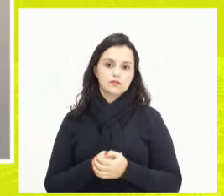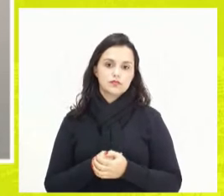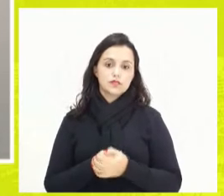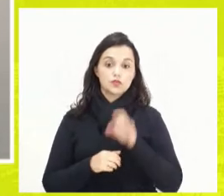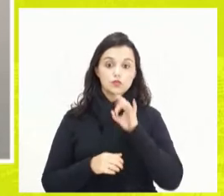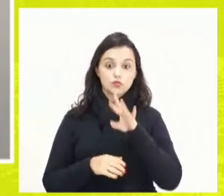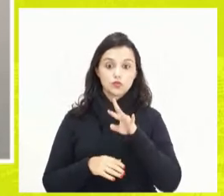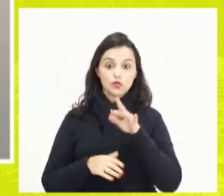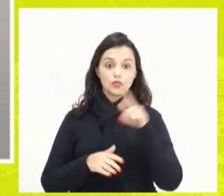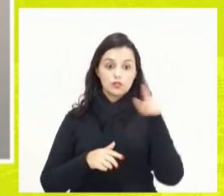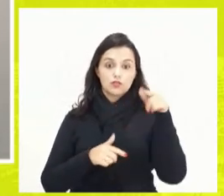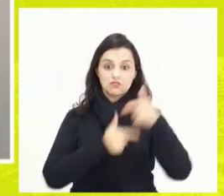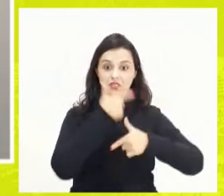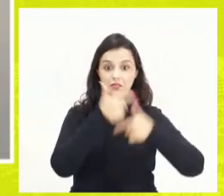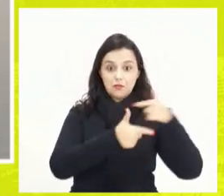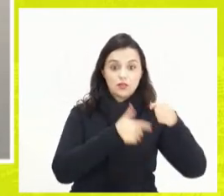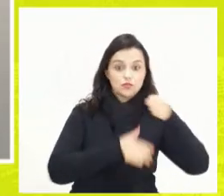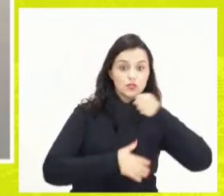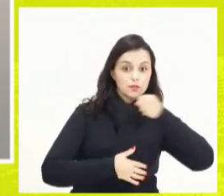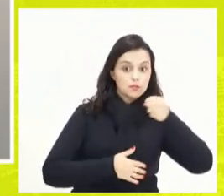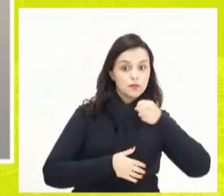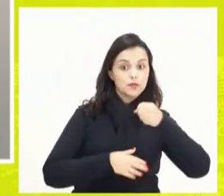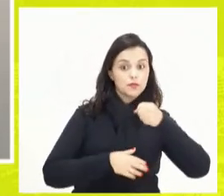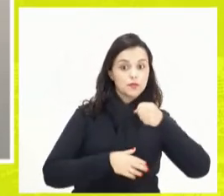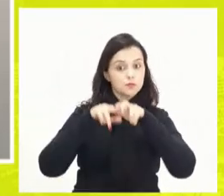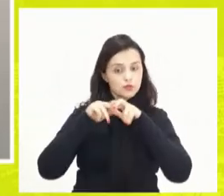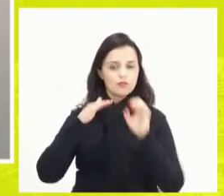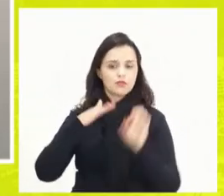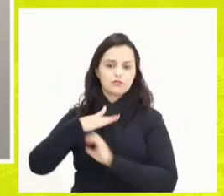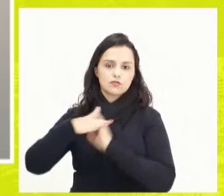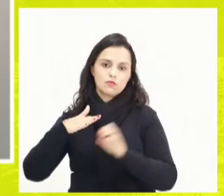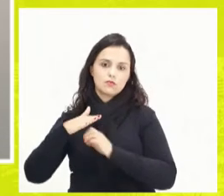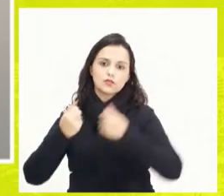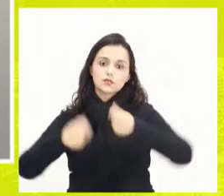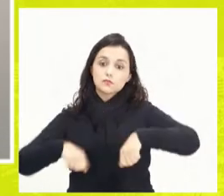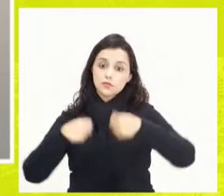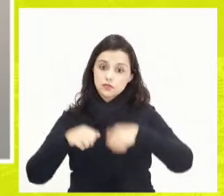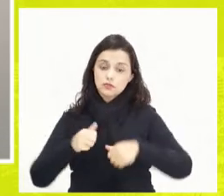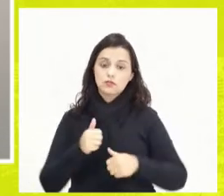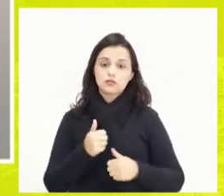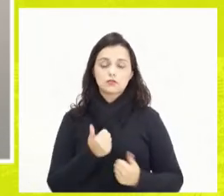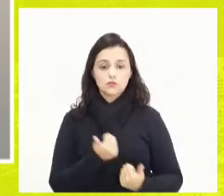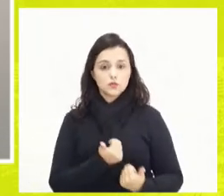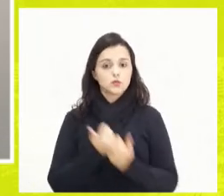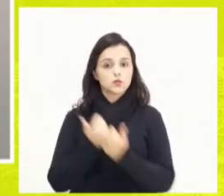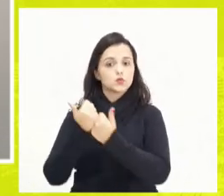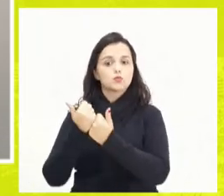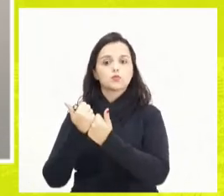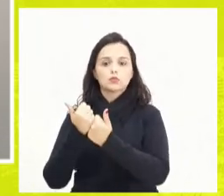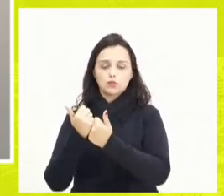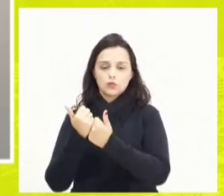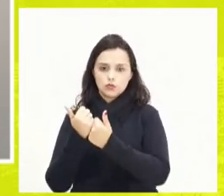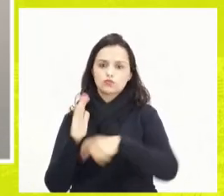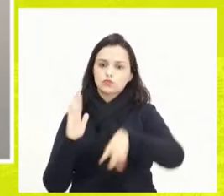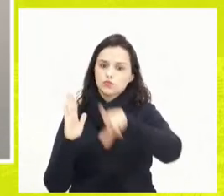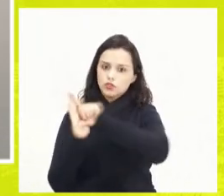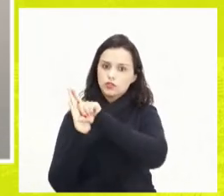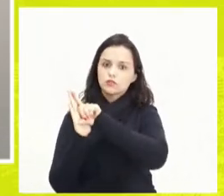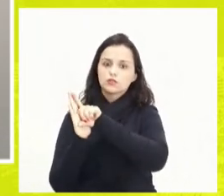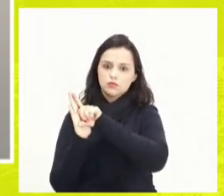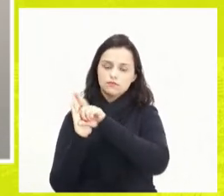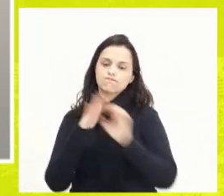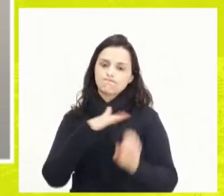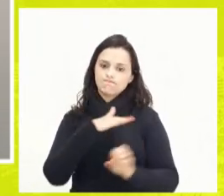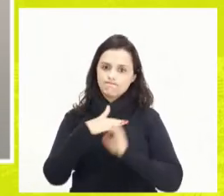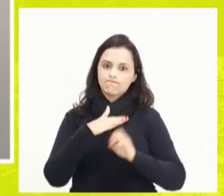not just what he's doing as an individual so you need legal support and the company's needs to